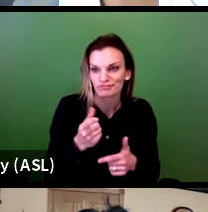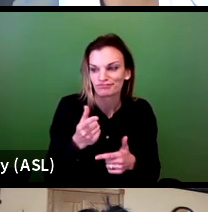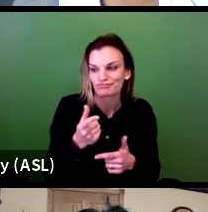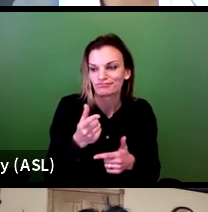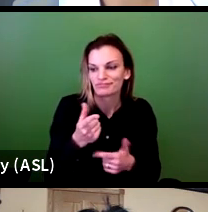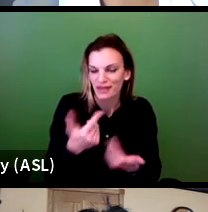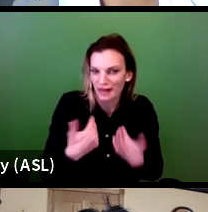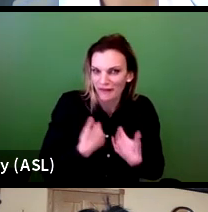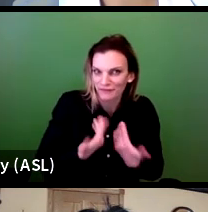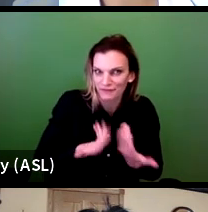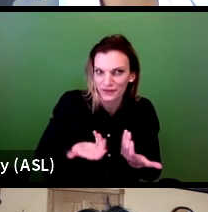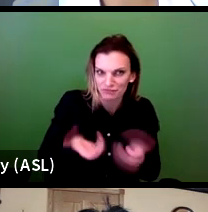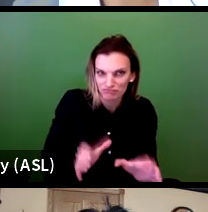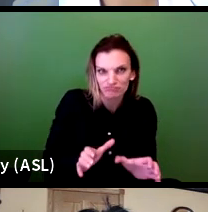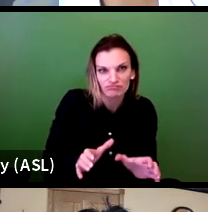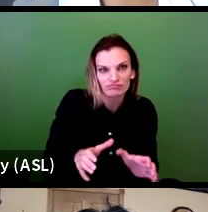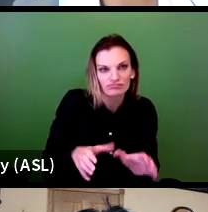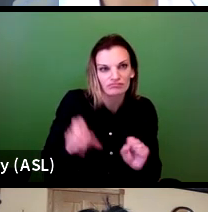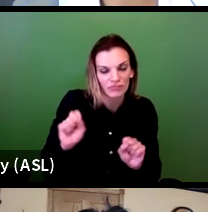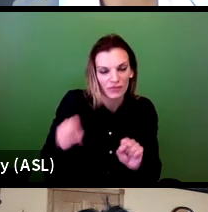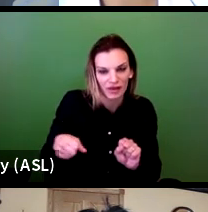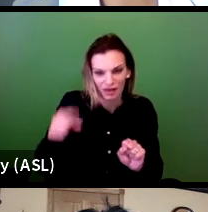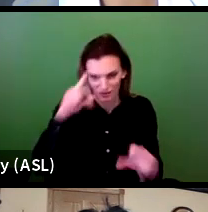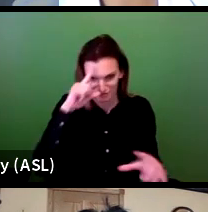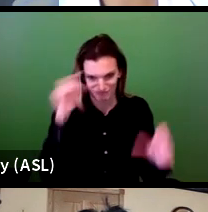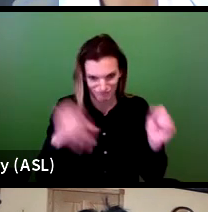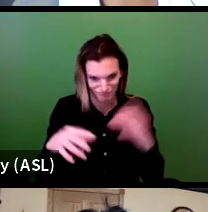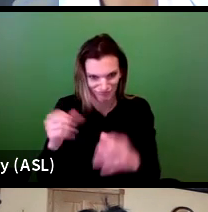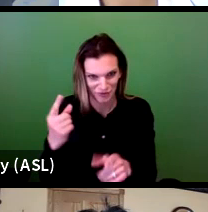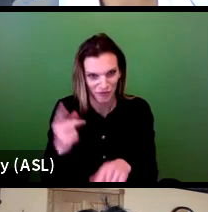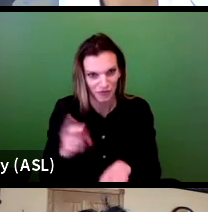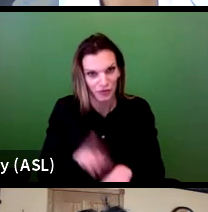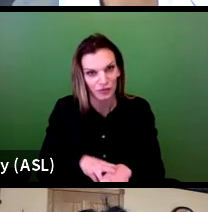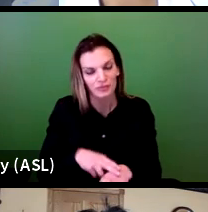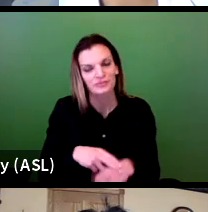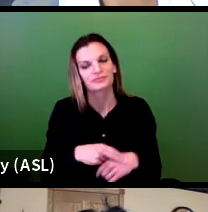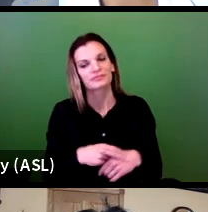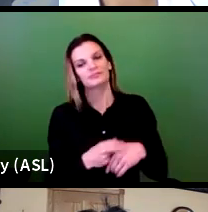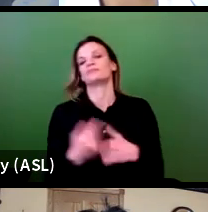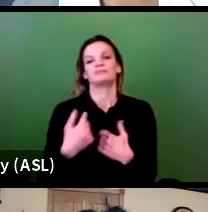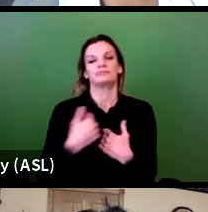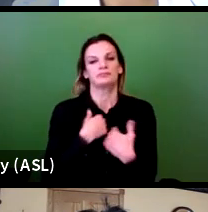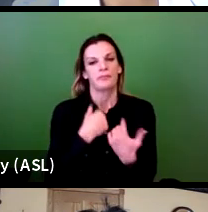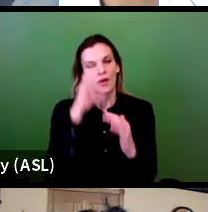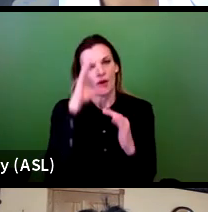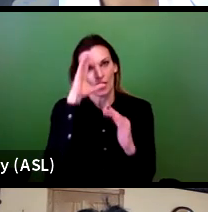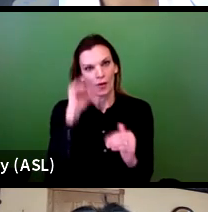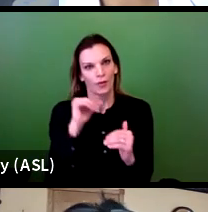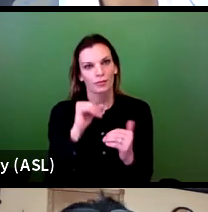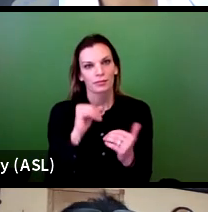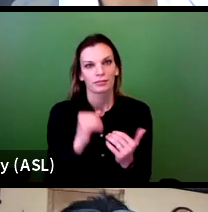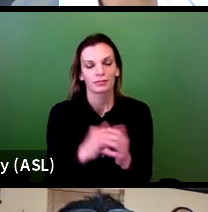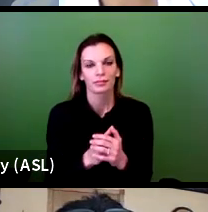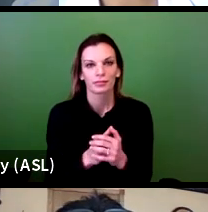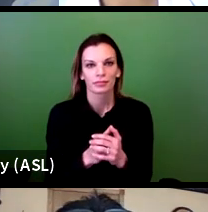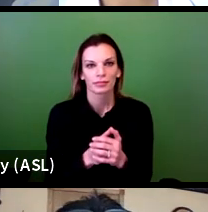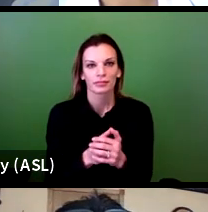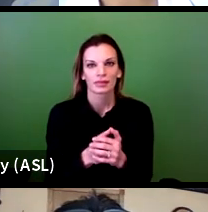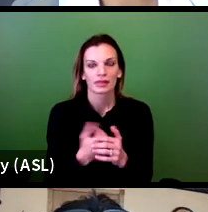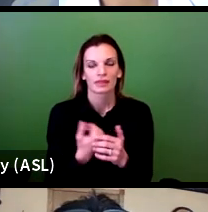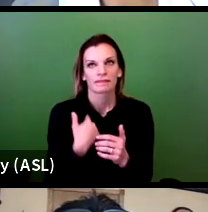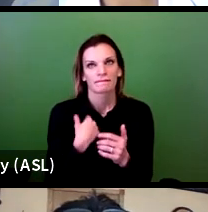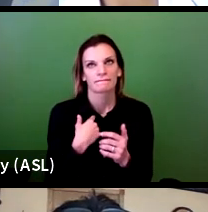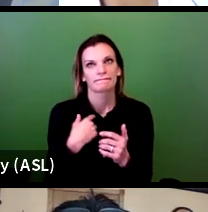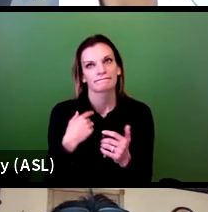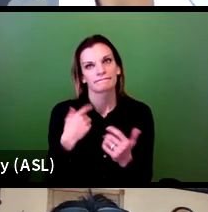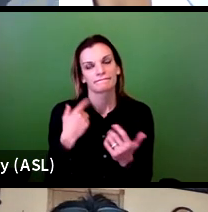opportunity to input. The other thing that I would hope, and I think that the way that this amendment